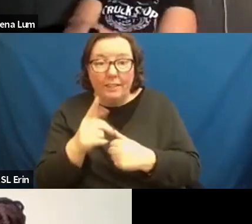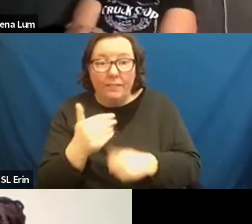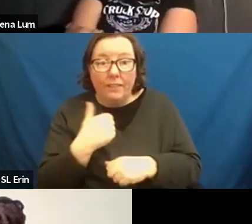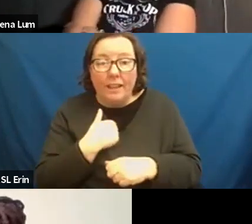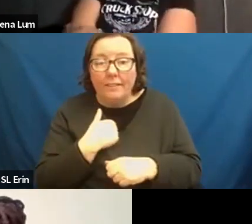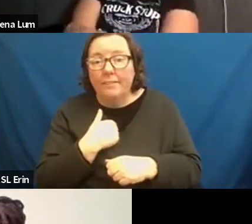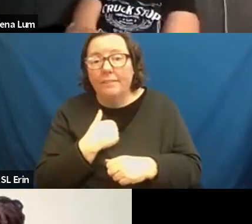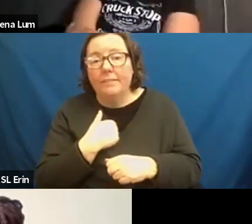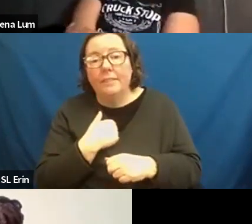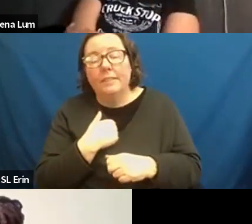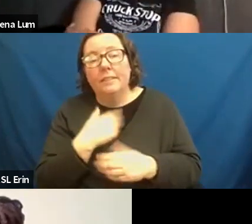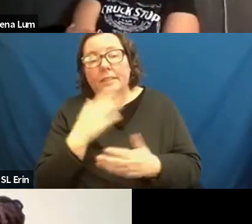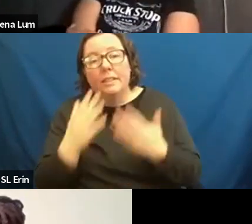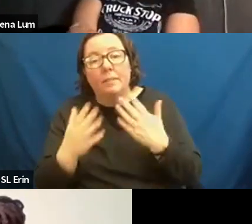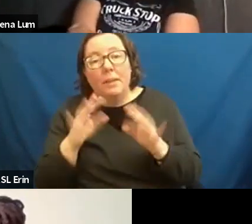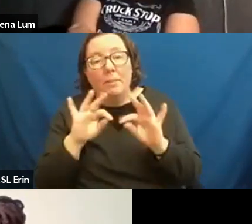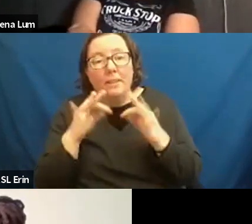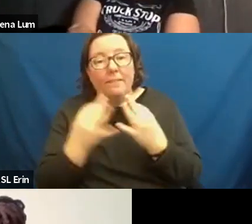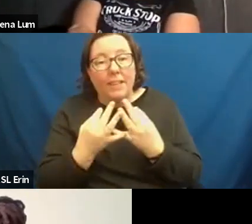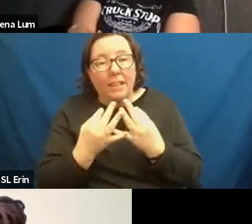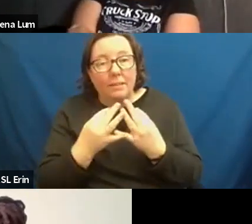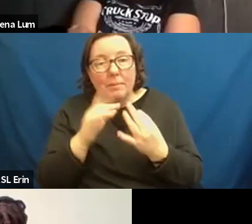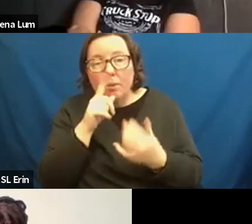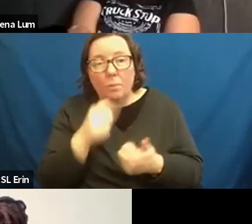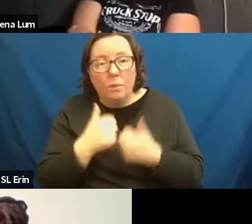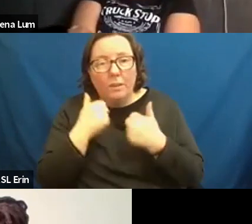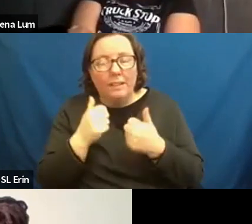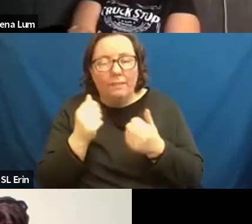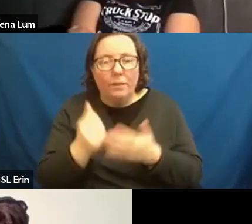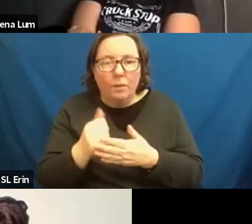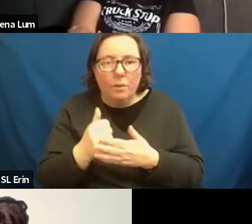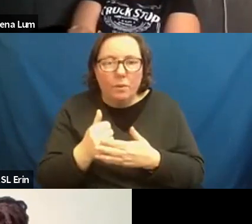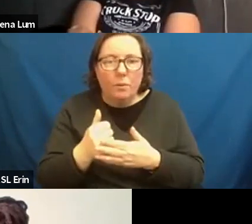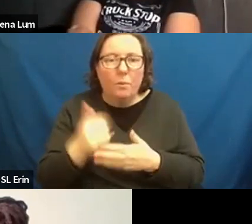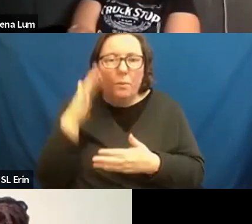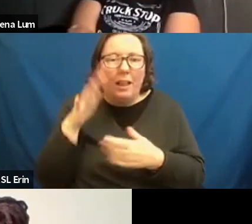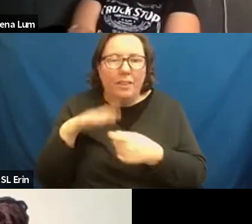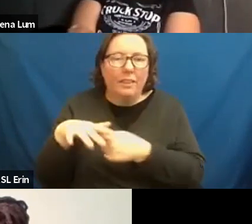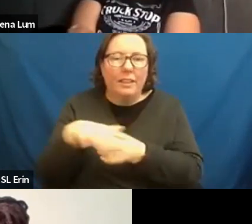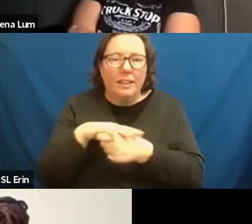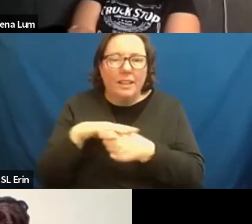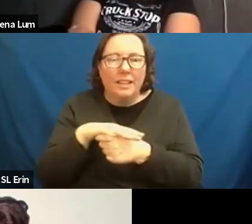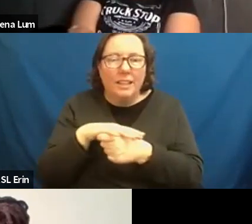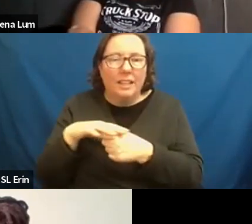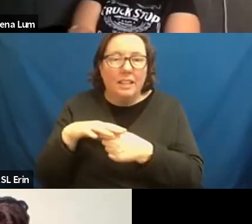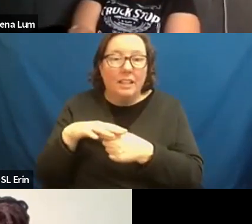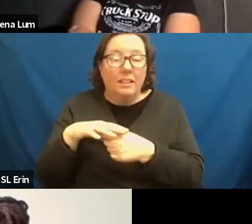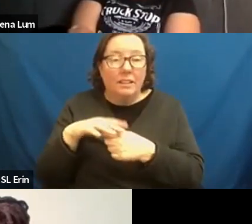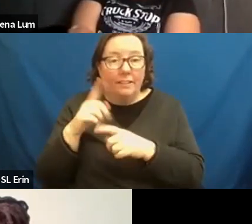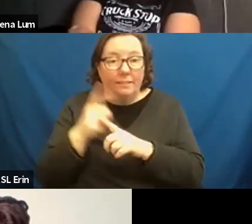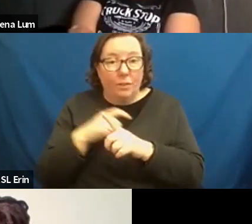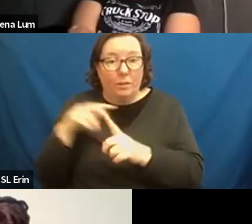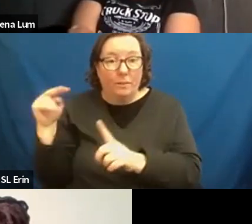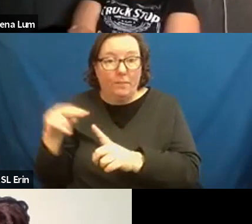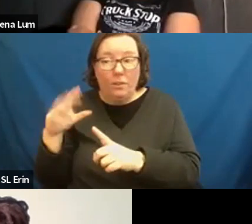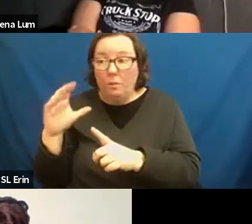example, a family living in a very wealthy census tract, claiming